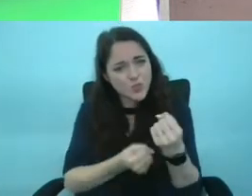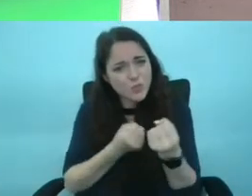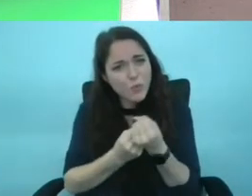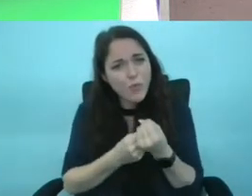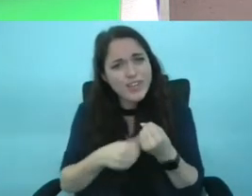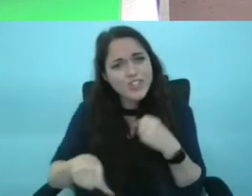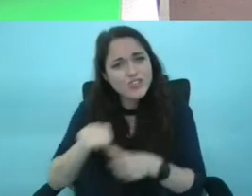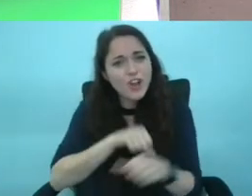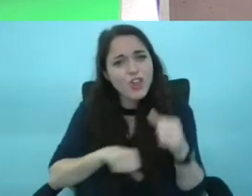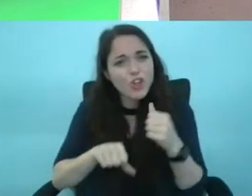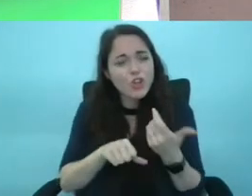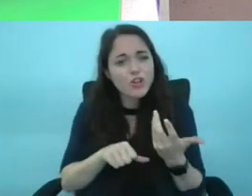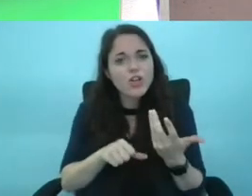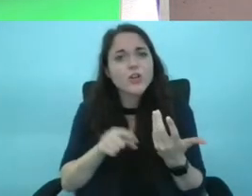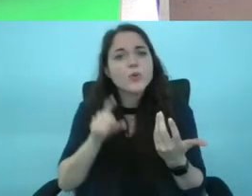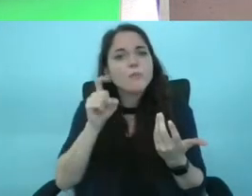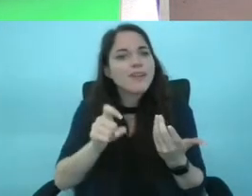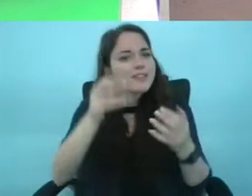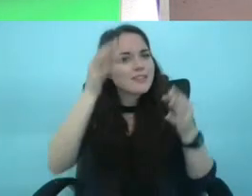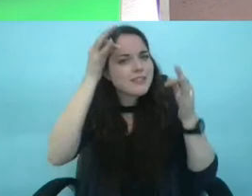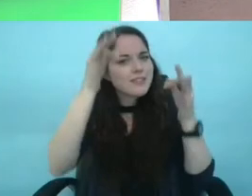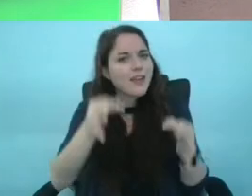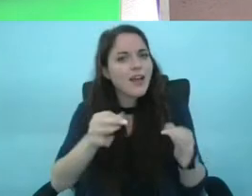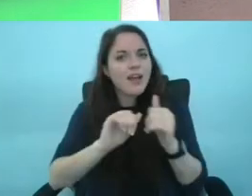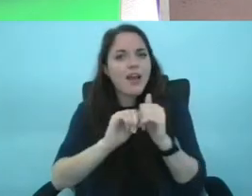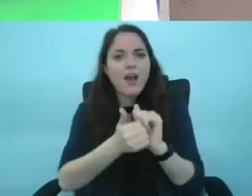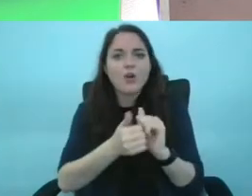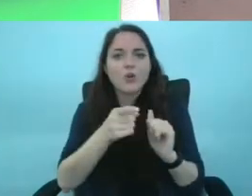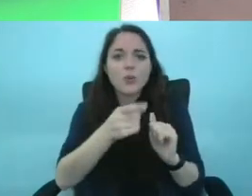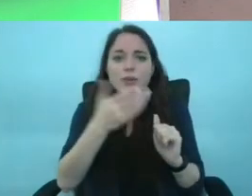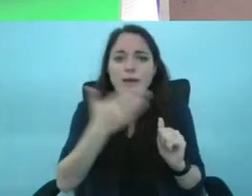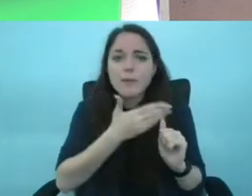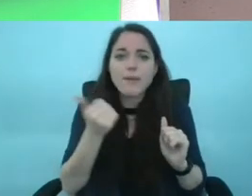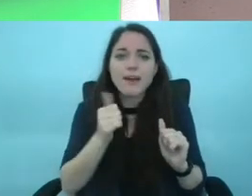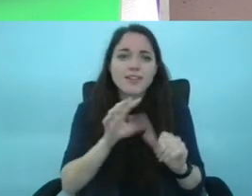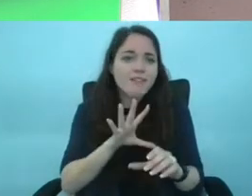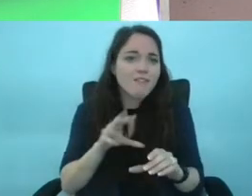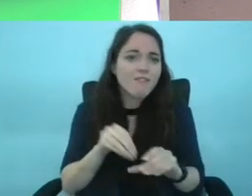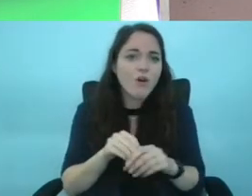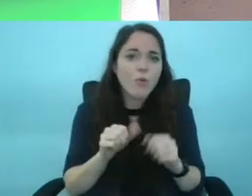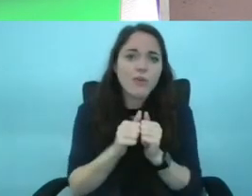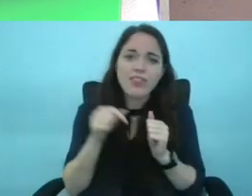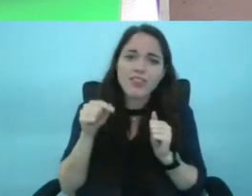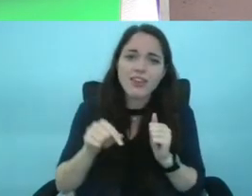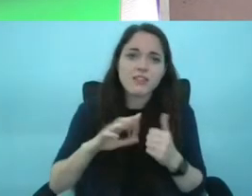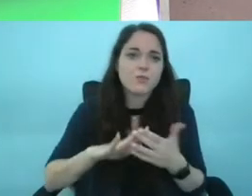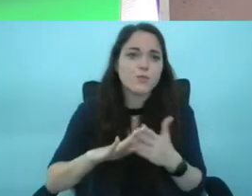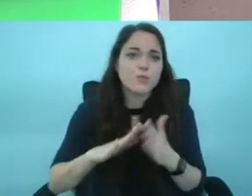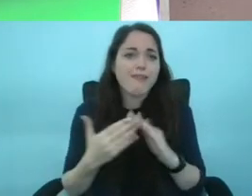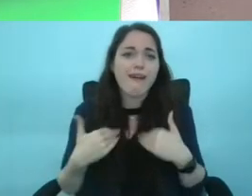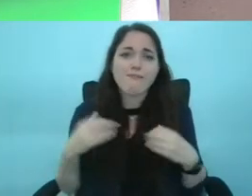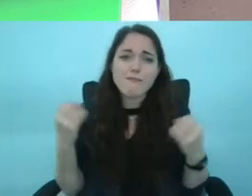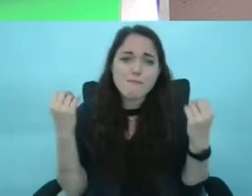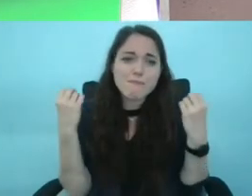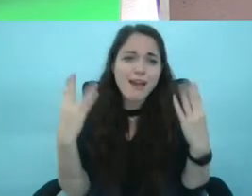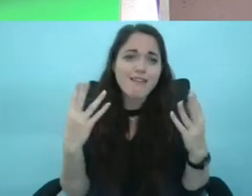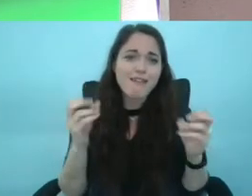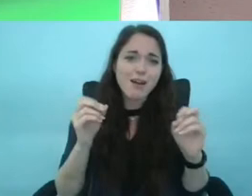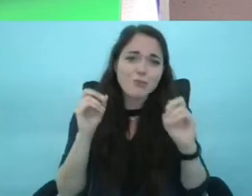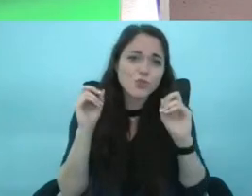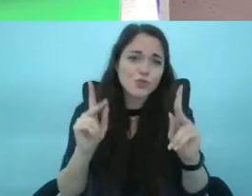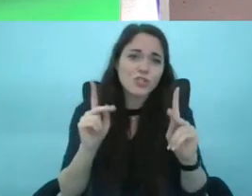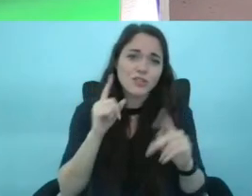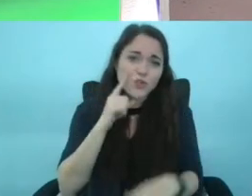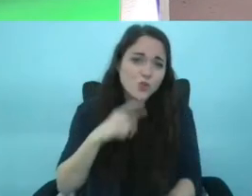Determine how you can best engage with this community. There are many opportunities to get